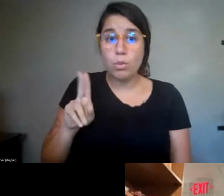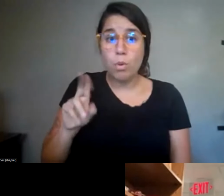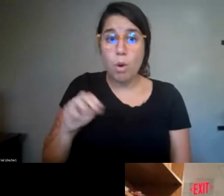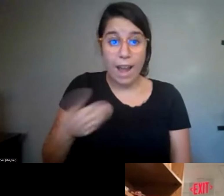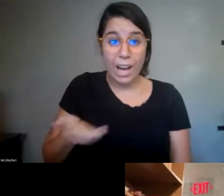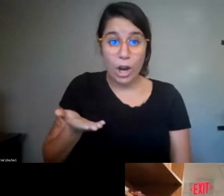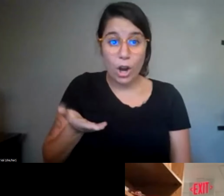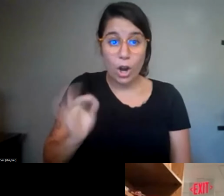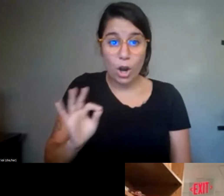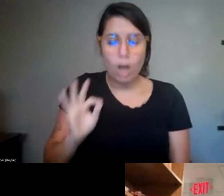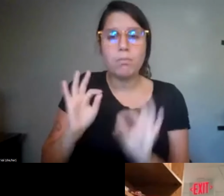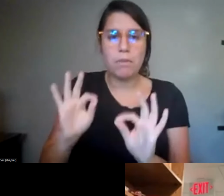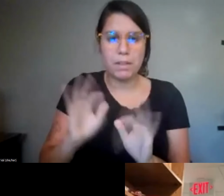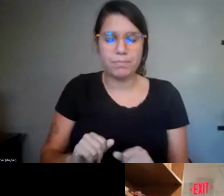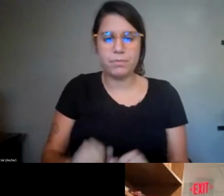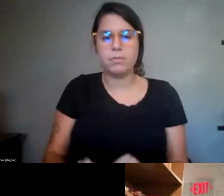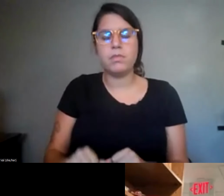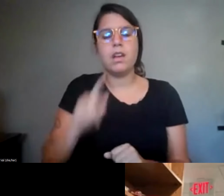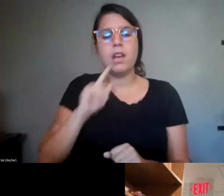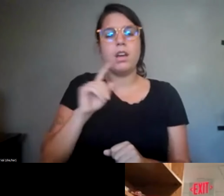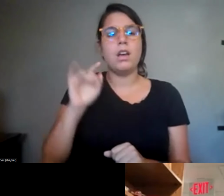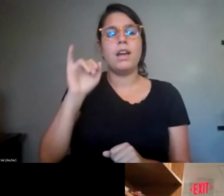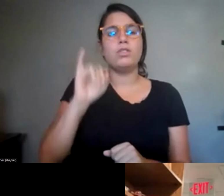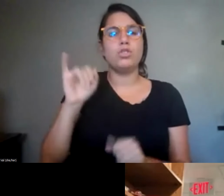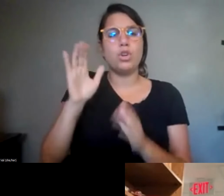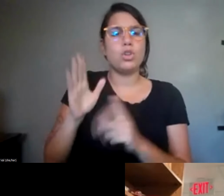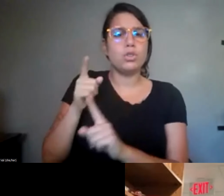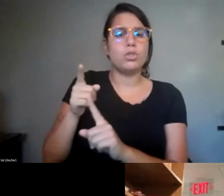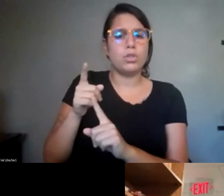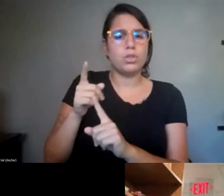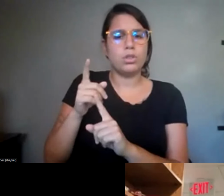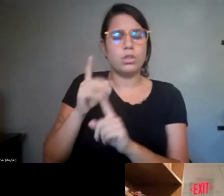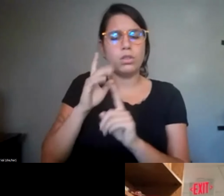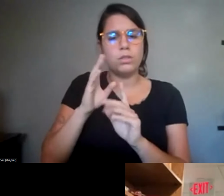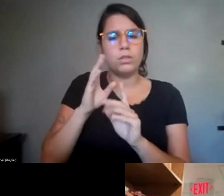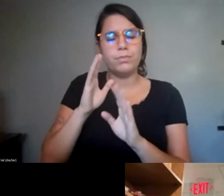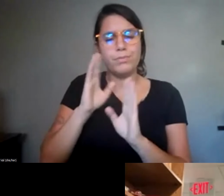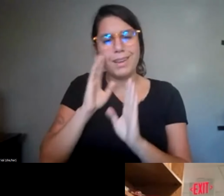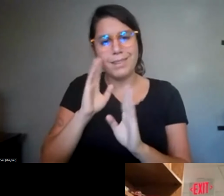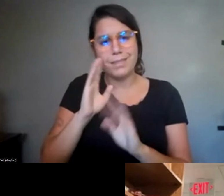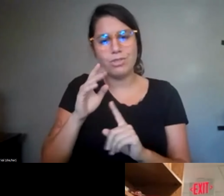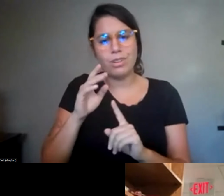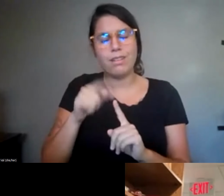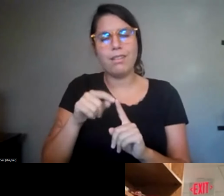okay. Do insurers pay attention in a Medicaid waiver?